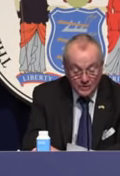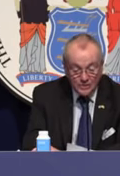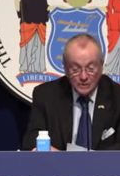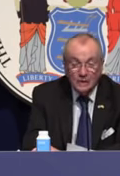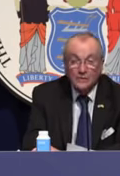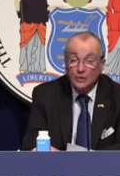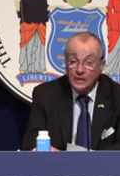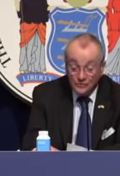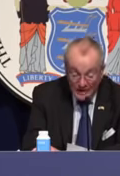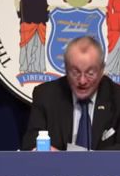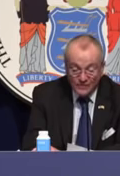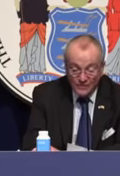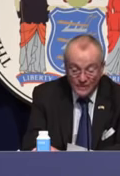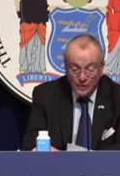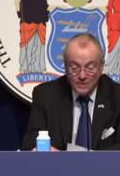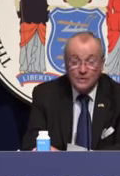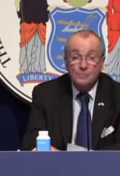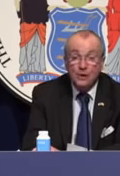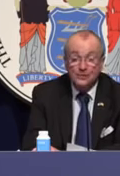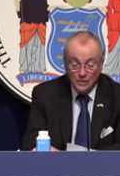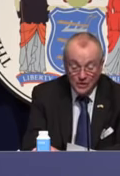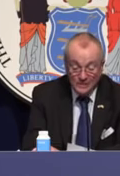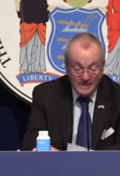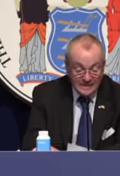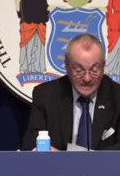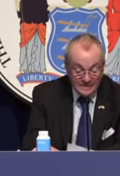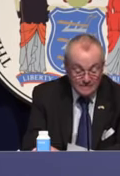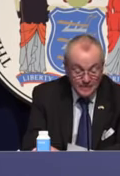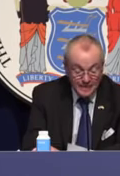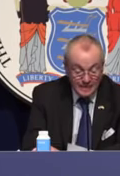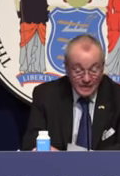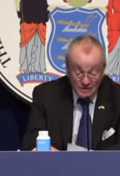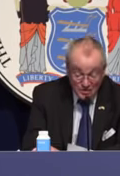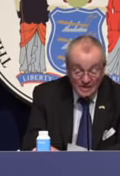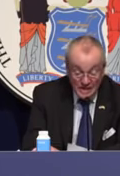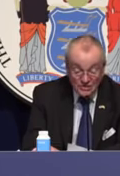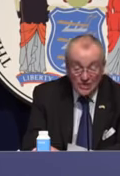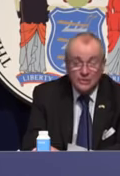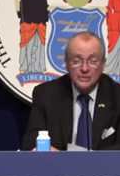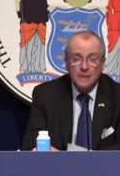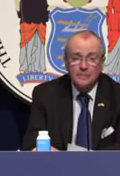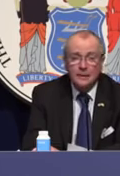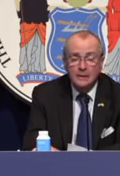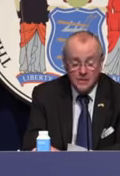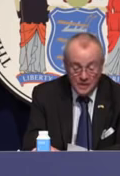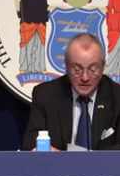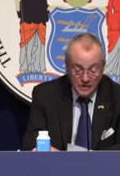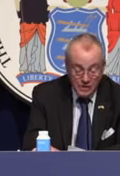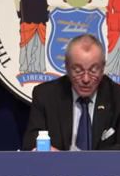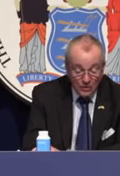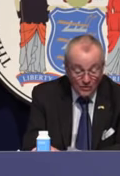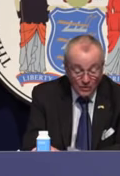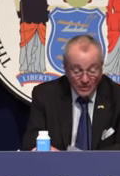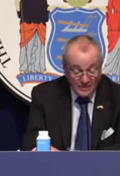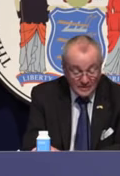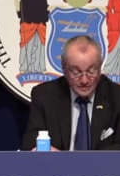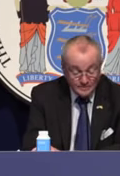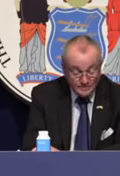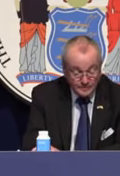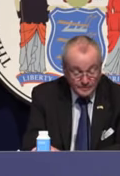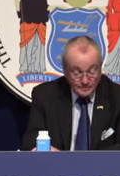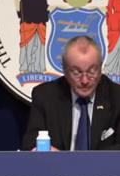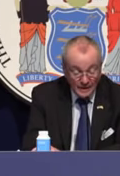non-congregate shelter for its staff who have been exposed to COVID-19. And this is a necessary step as we continue our overall